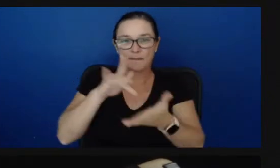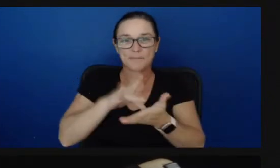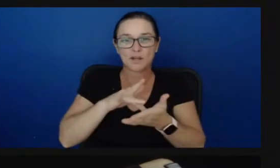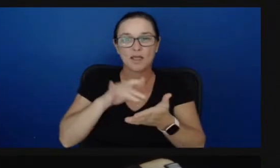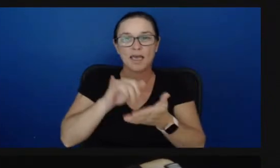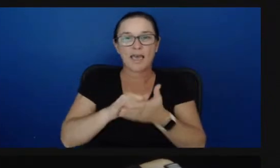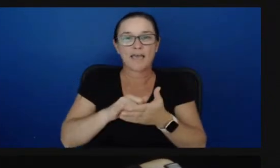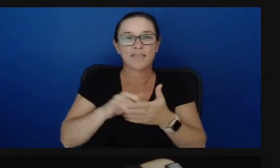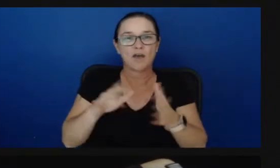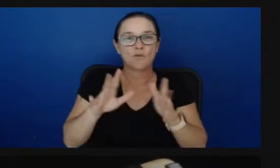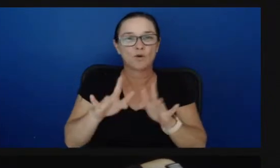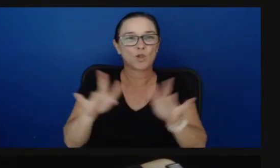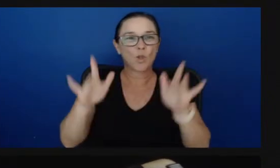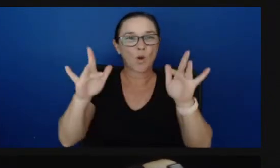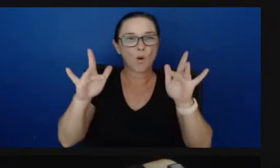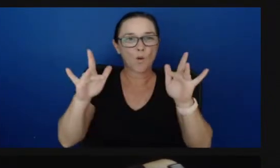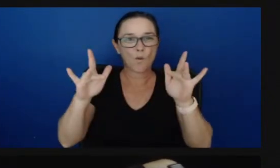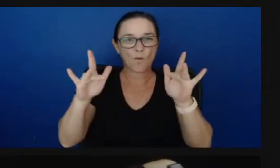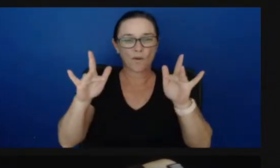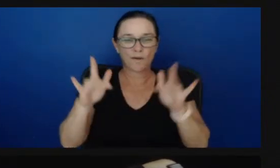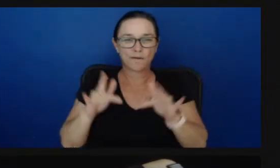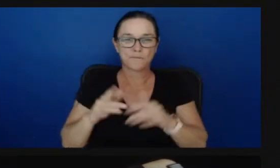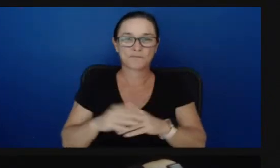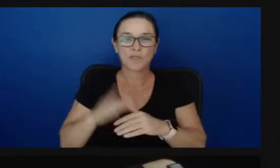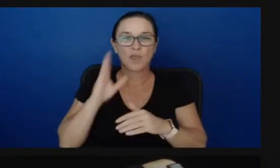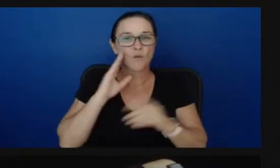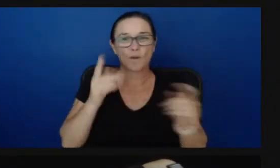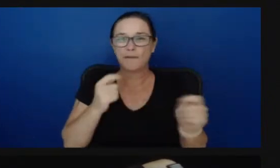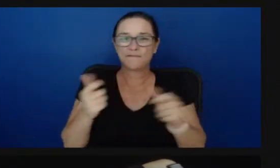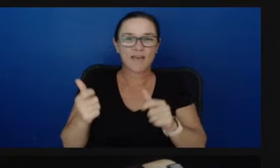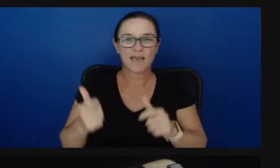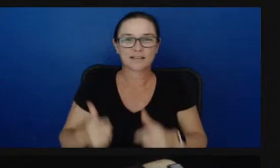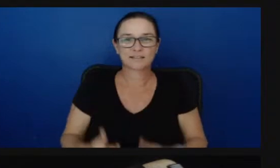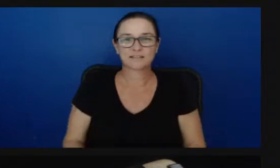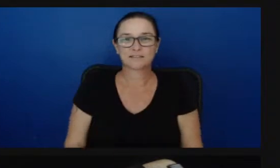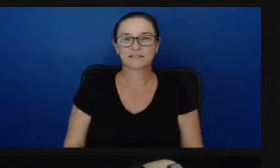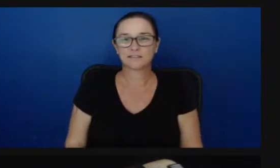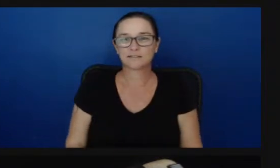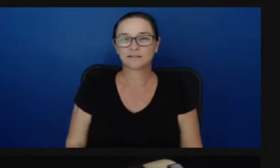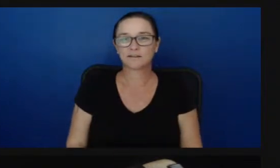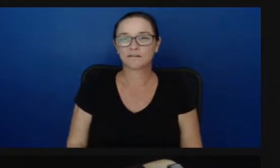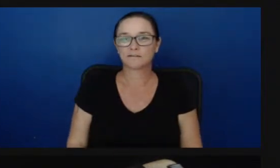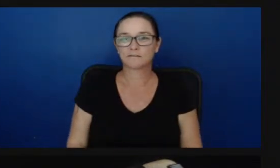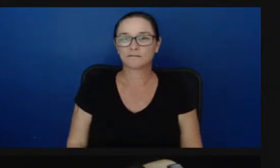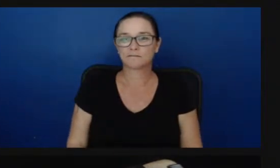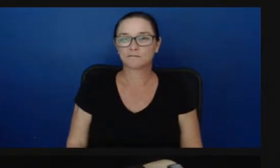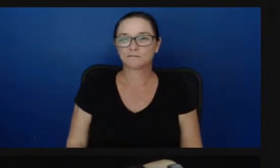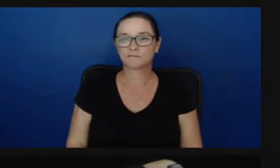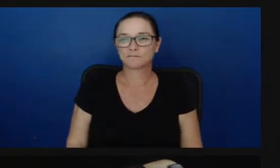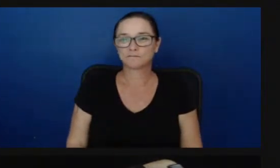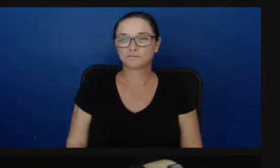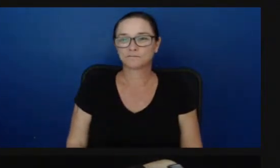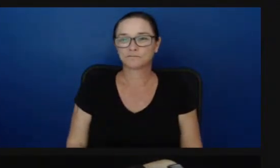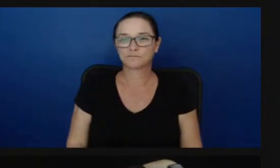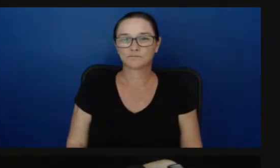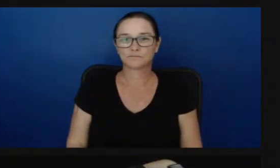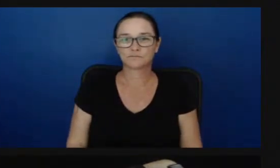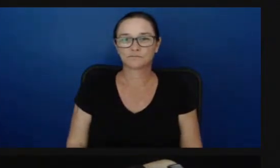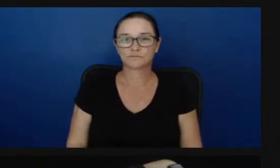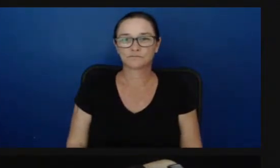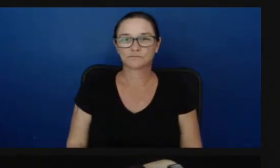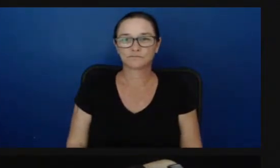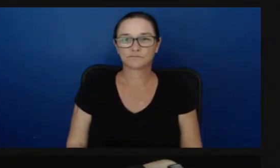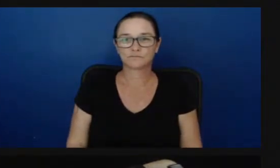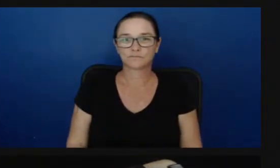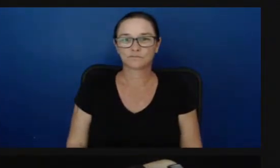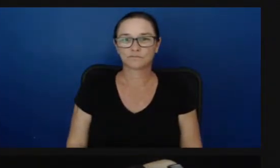glowing. So it's going to loop really fast like before. There it goes. There is that crack. And in fact, if you look